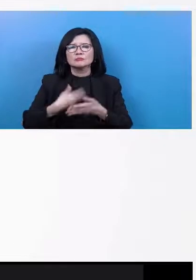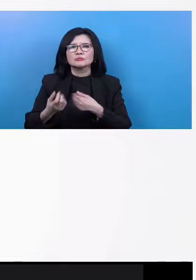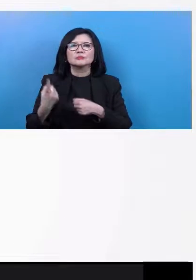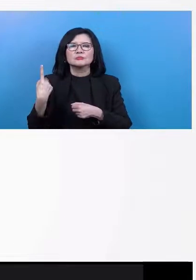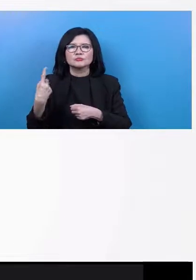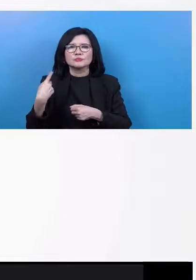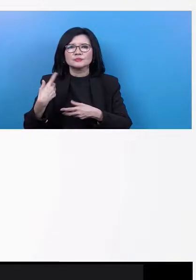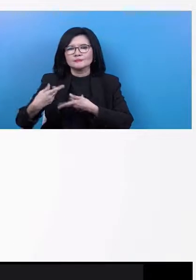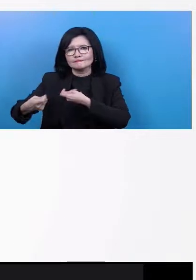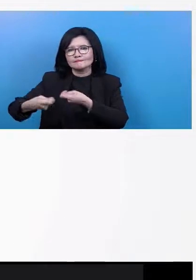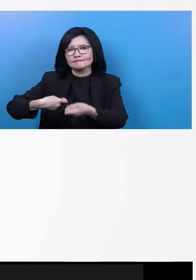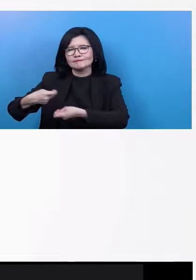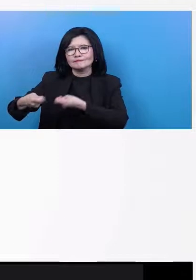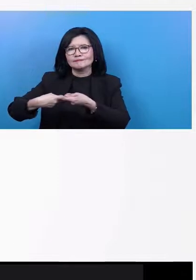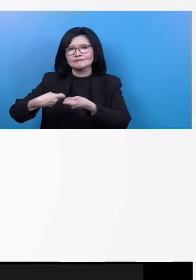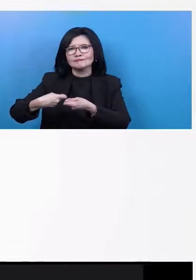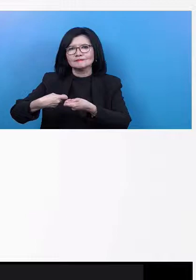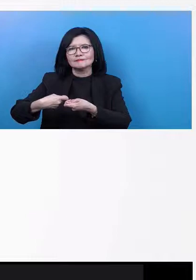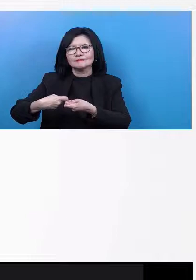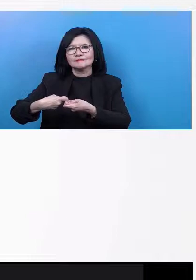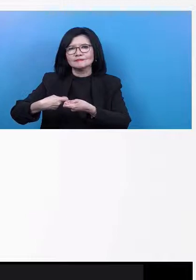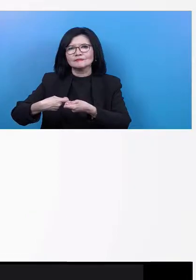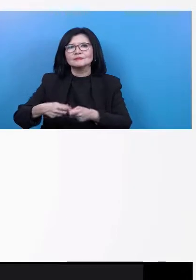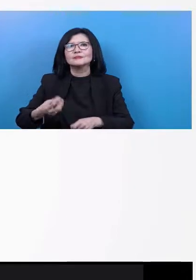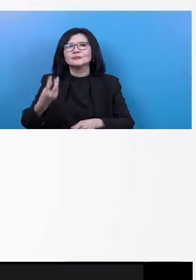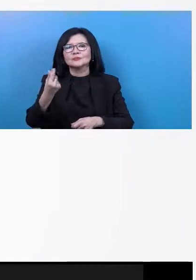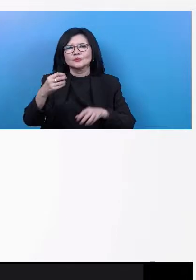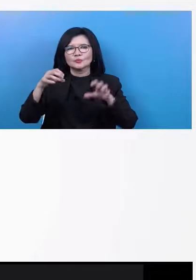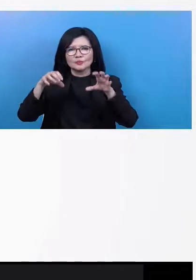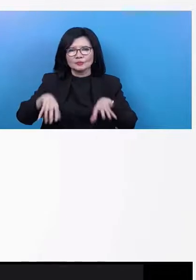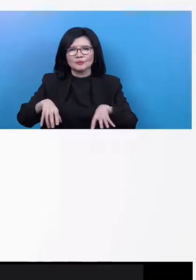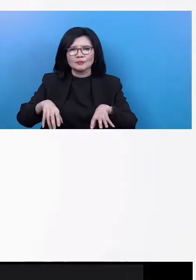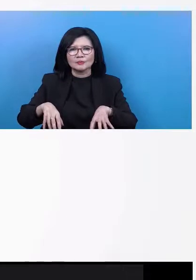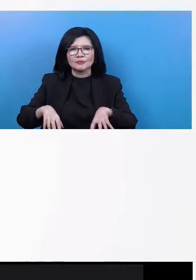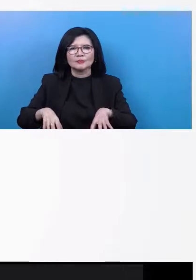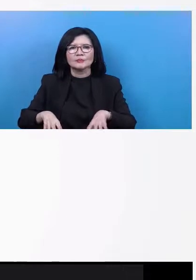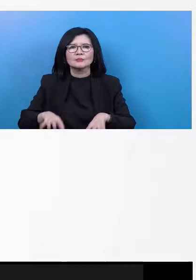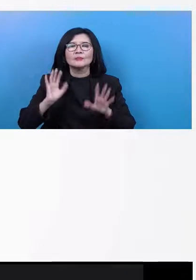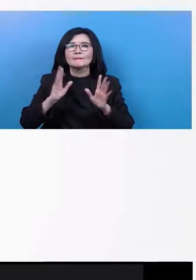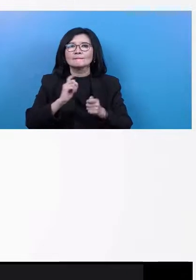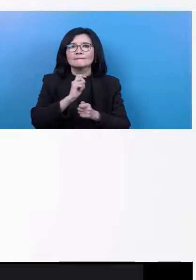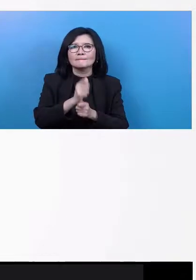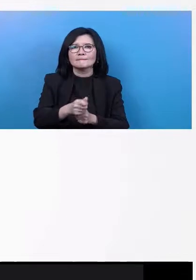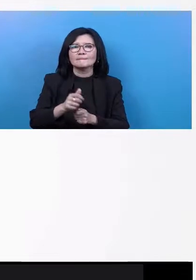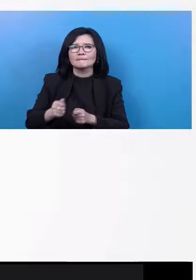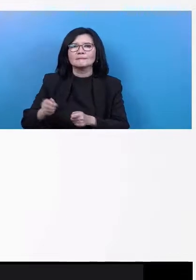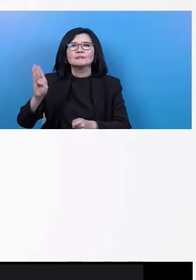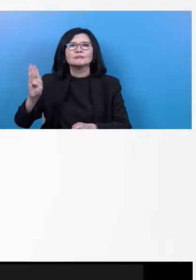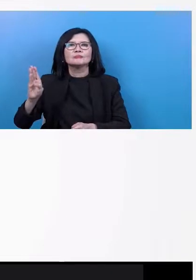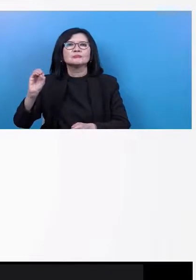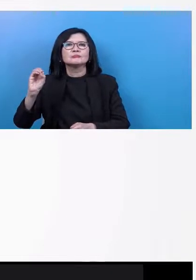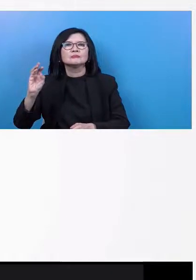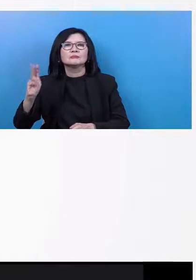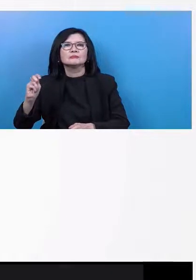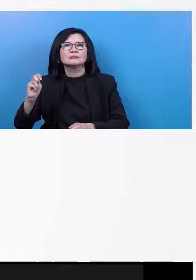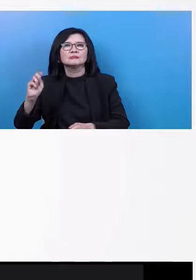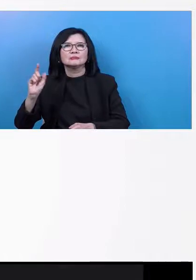pension funds, they're the ones that tend to be buying these. But if I can give you some examples of